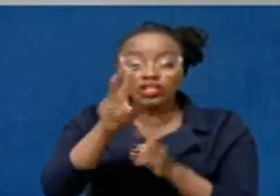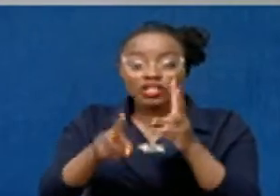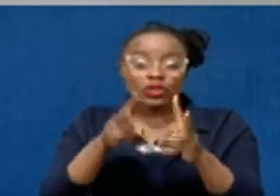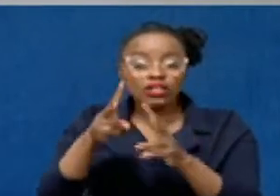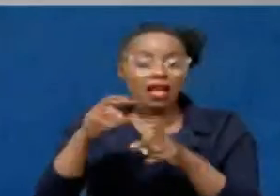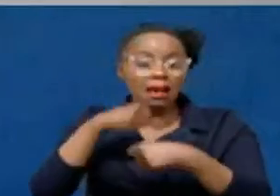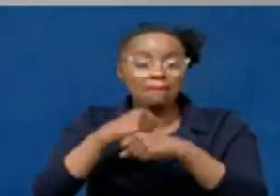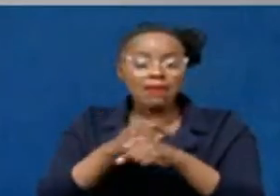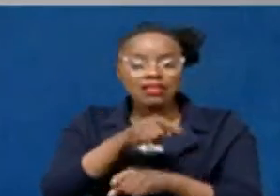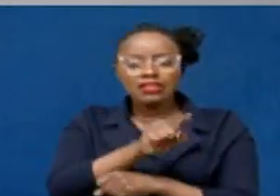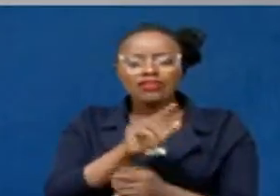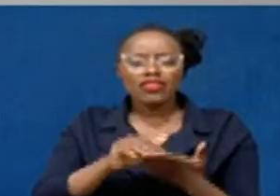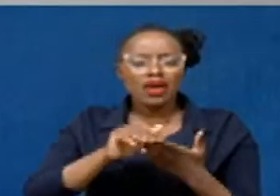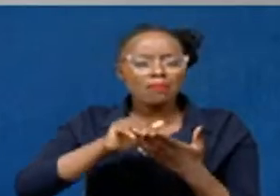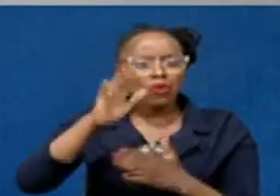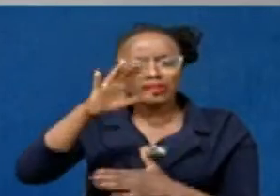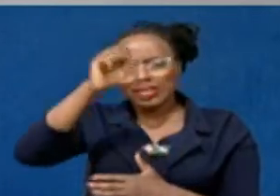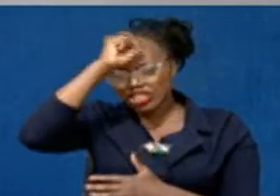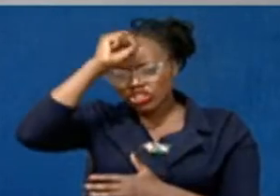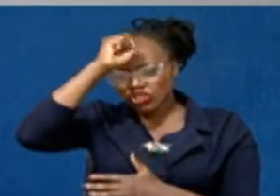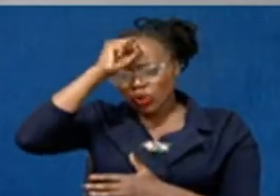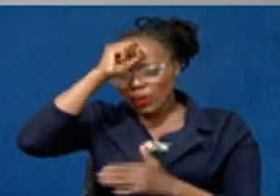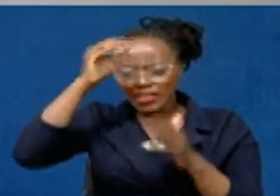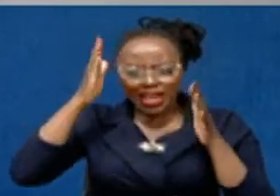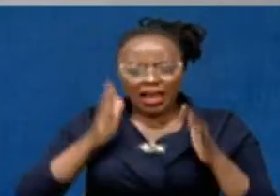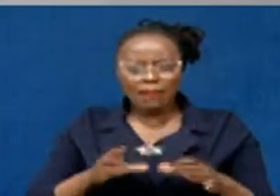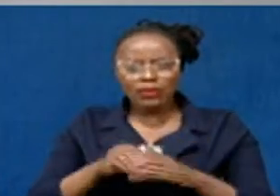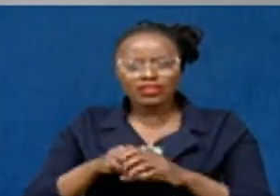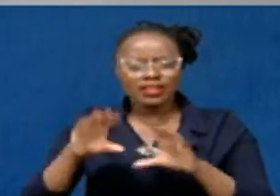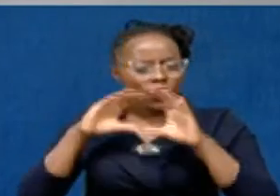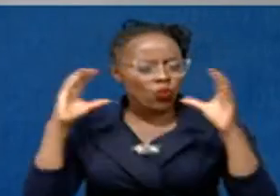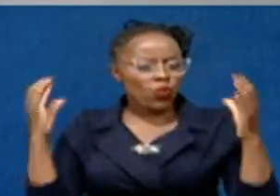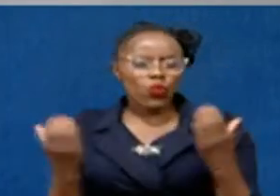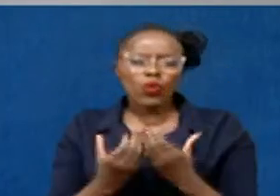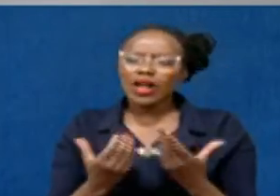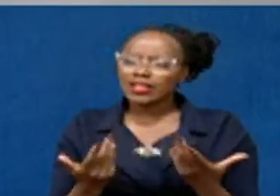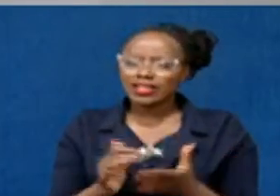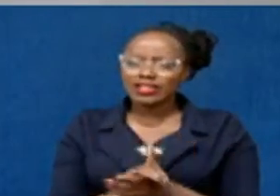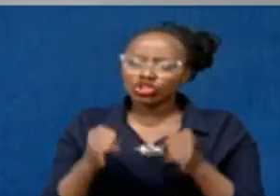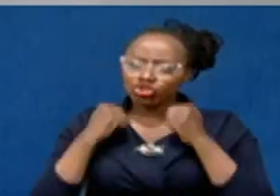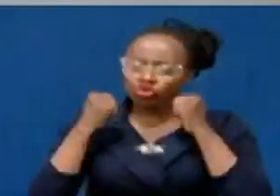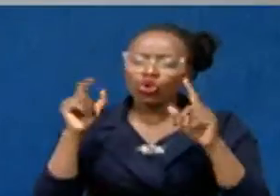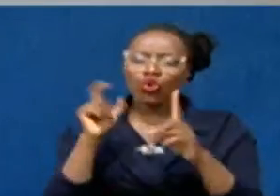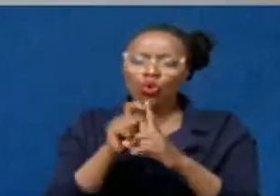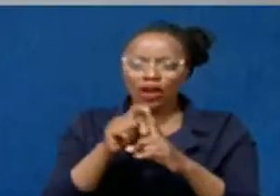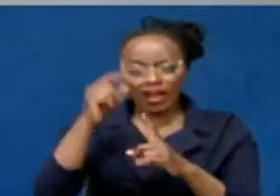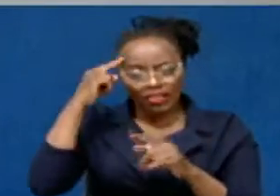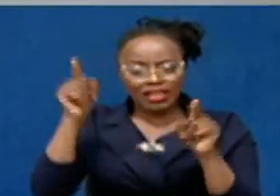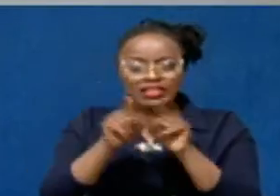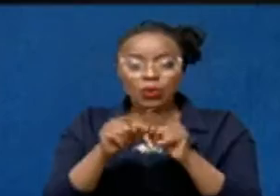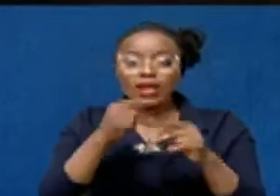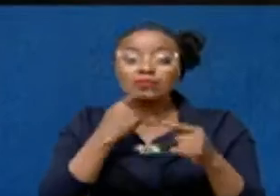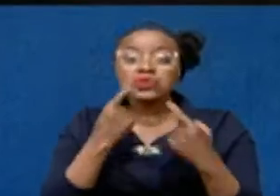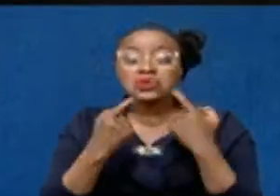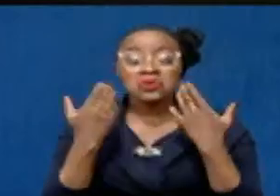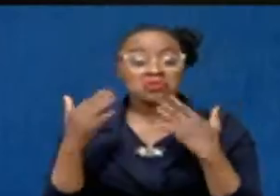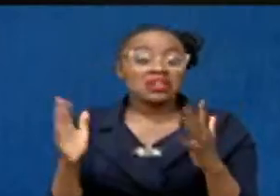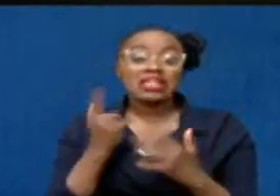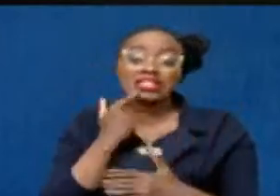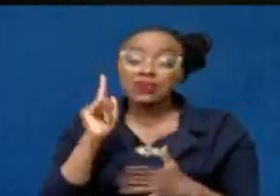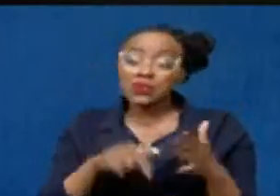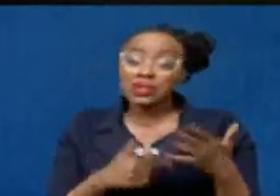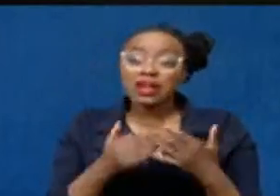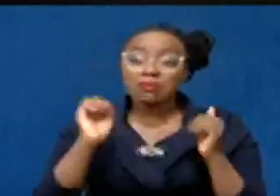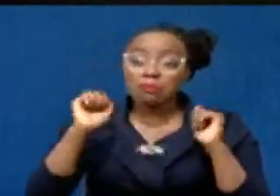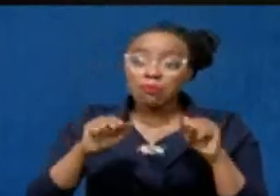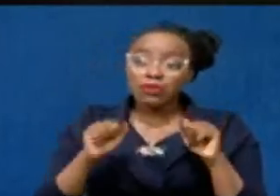2022 would make him the most stupid fellow on earth. Some rather strong terms. And I think we said around this table that, he